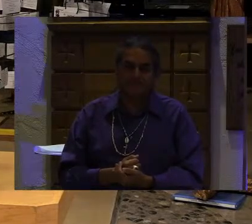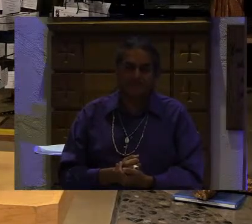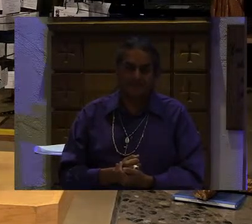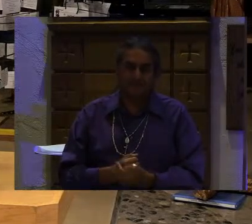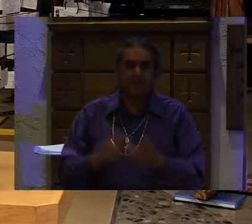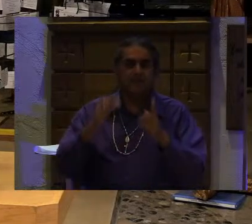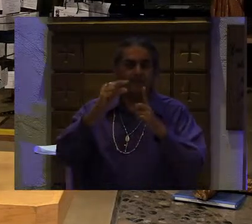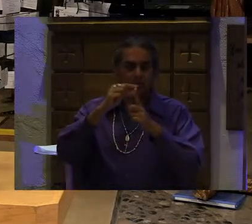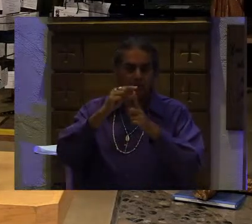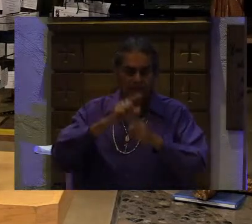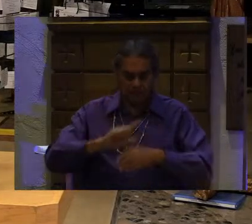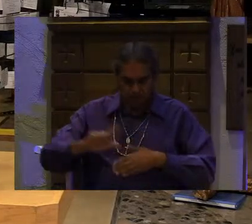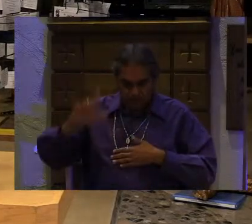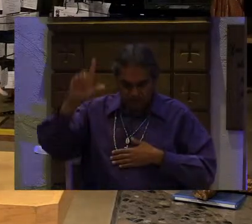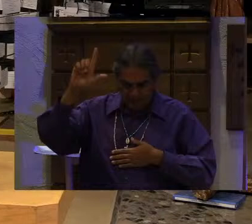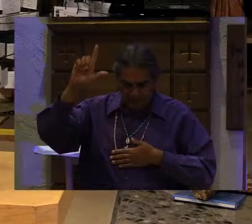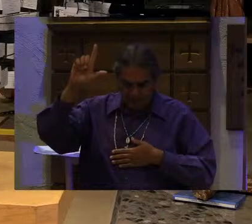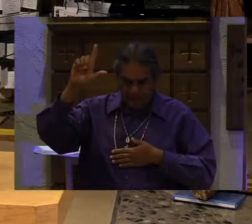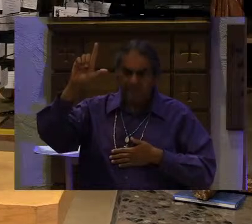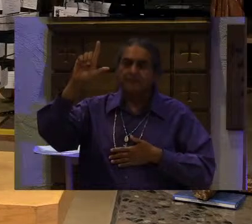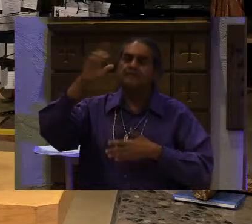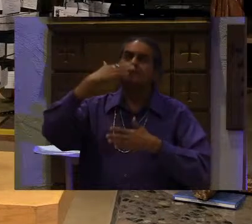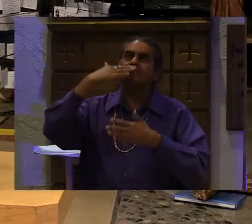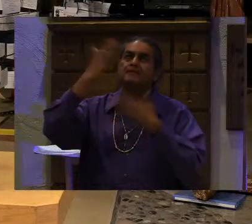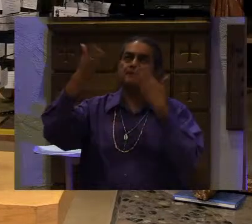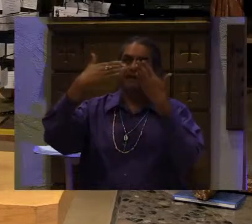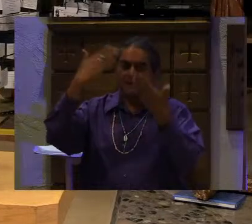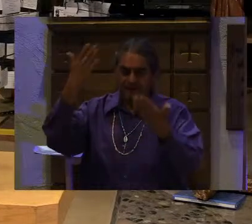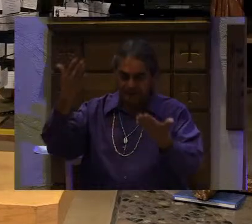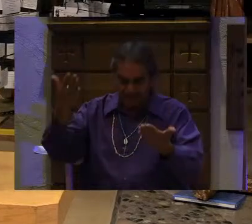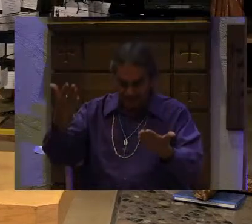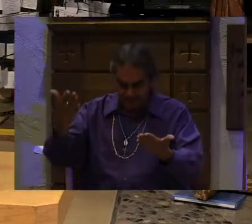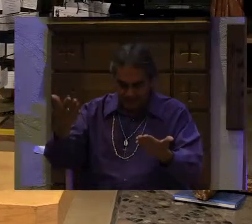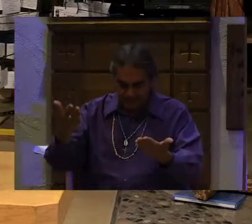The word of the Lord. Thanks be to God.